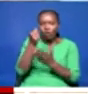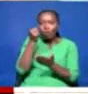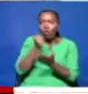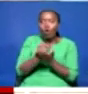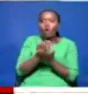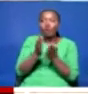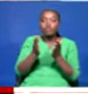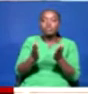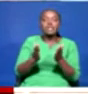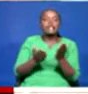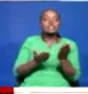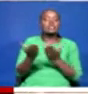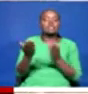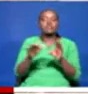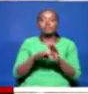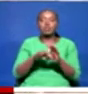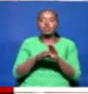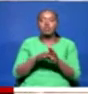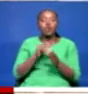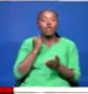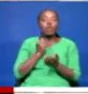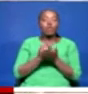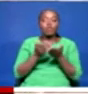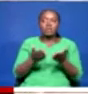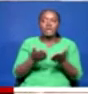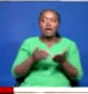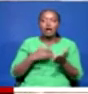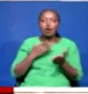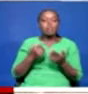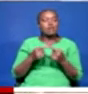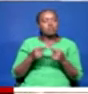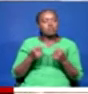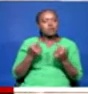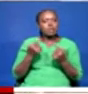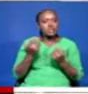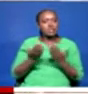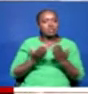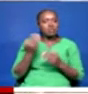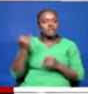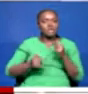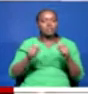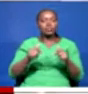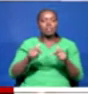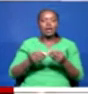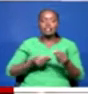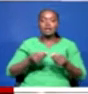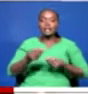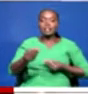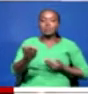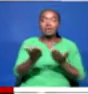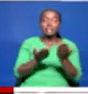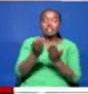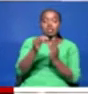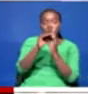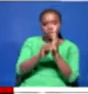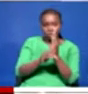and service members of this headquarters. My unbroken service ends today as I hand over the stewardship of the army,